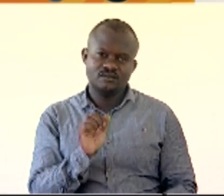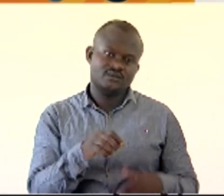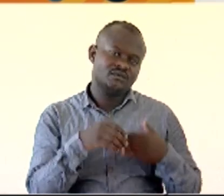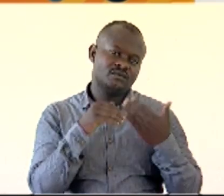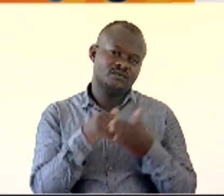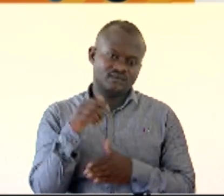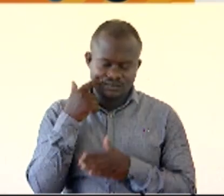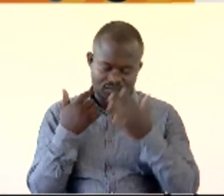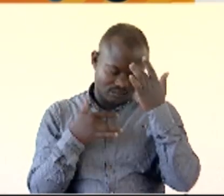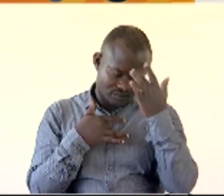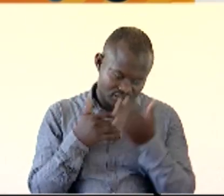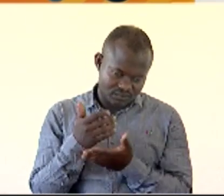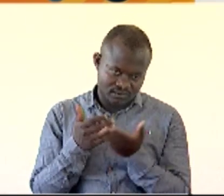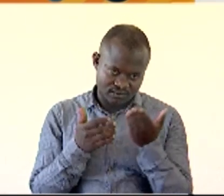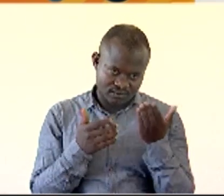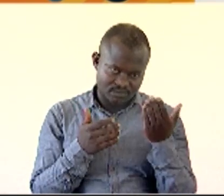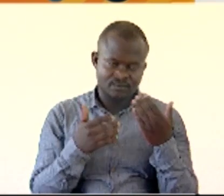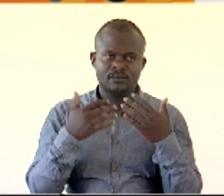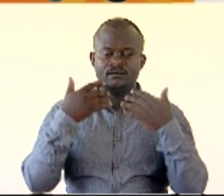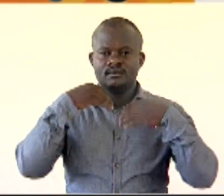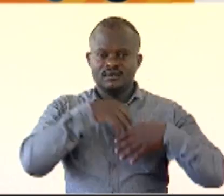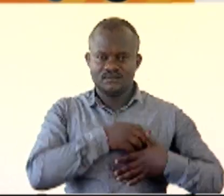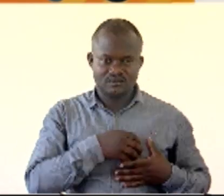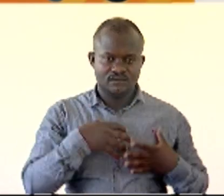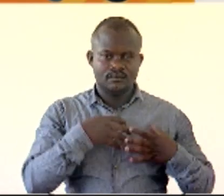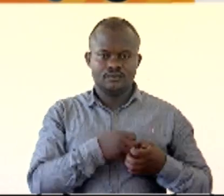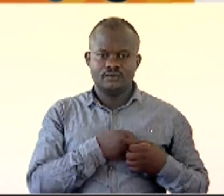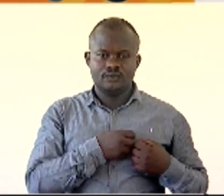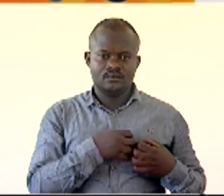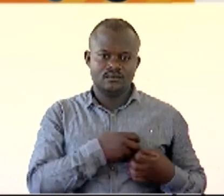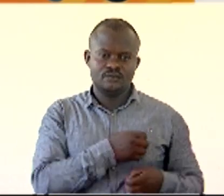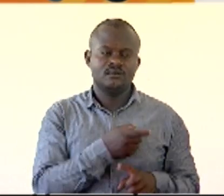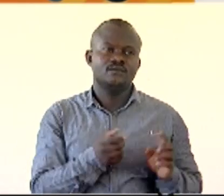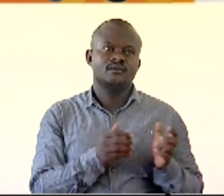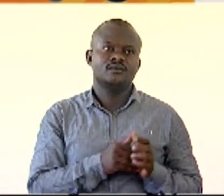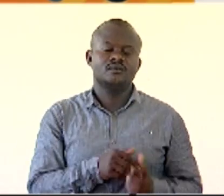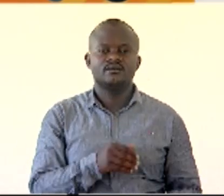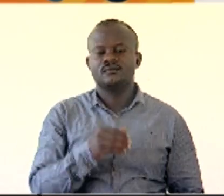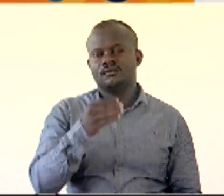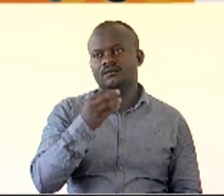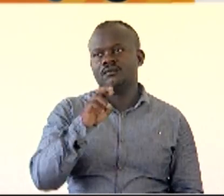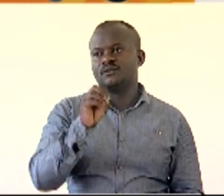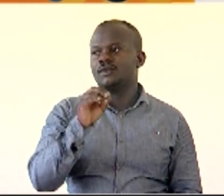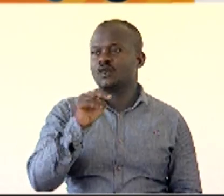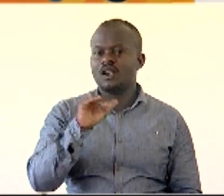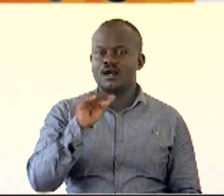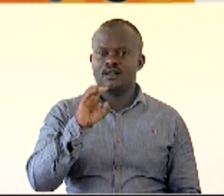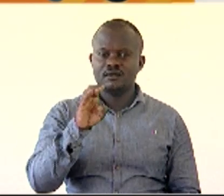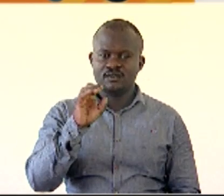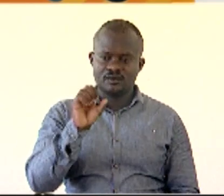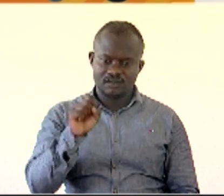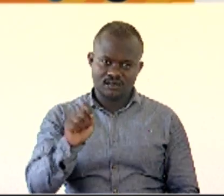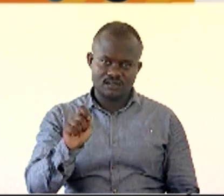to diseases like lung cancer and bronchitis. In addition to